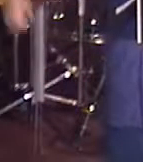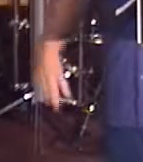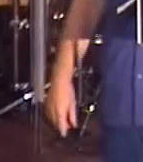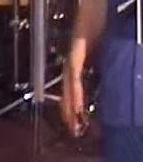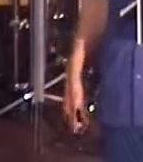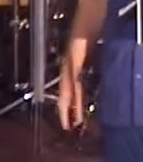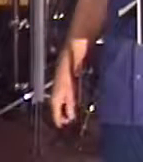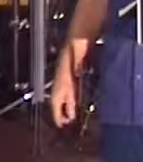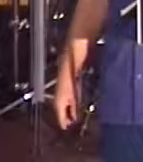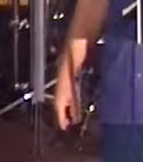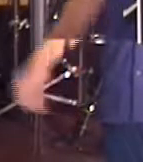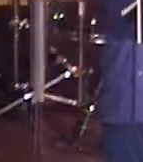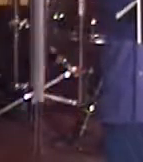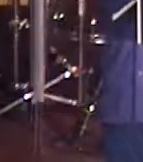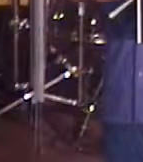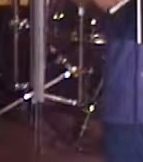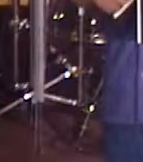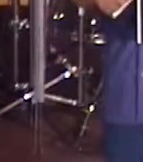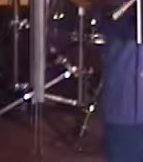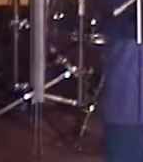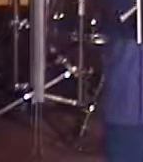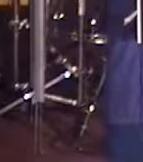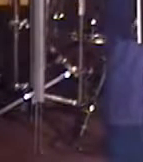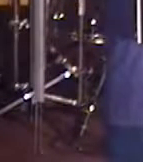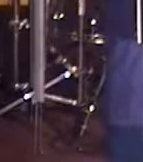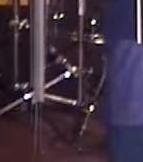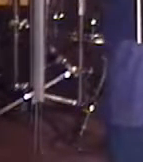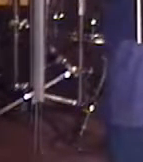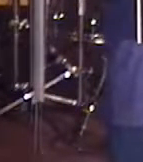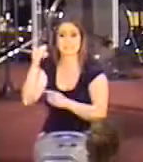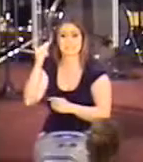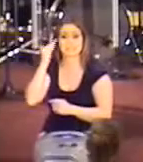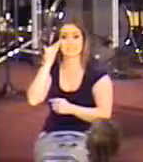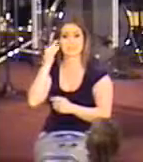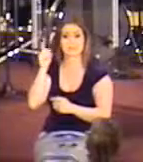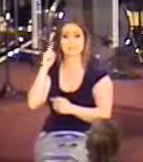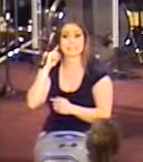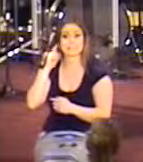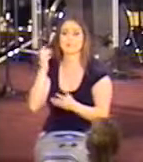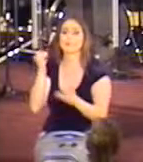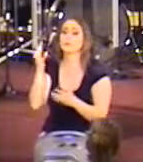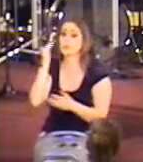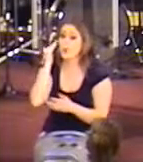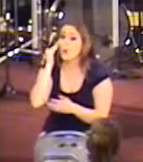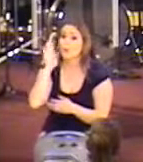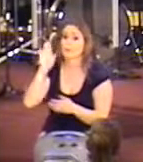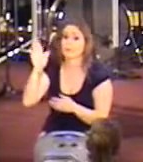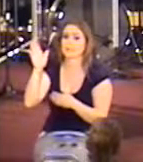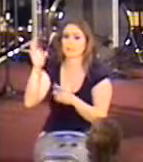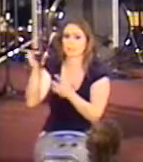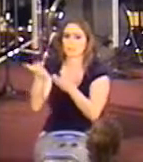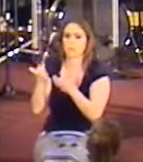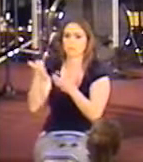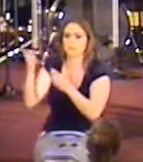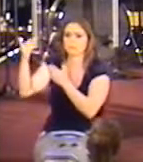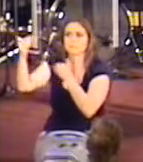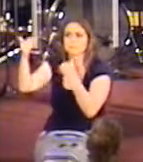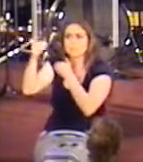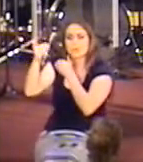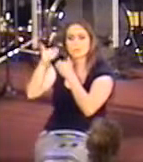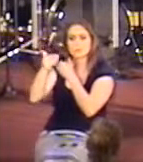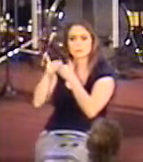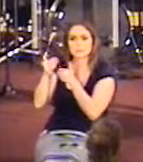near to God. And now in your hearing, you know that God wants to draw near to you. That starts to win over